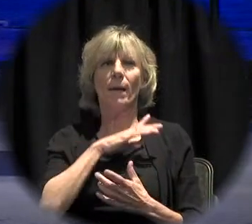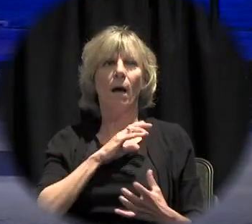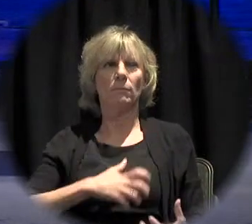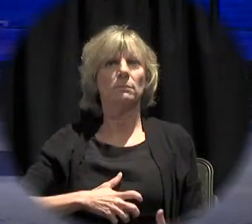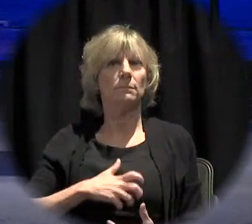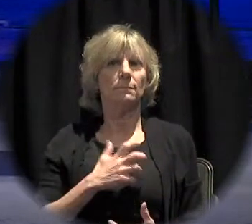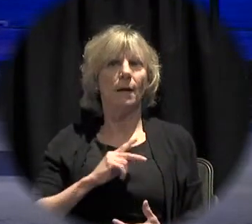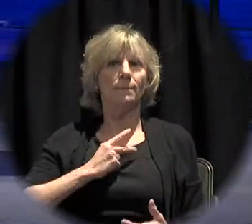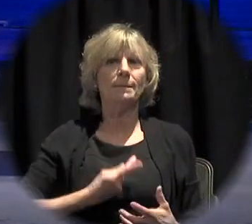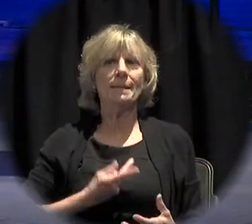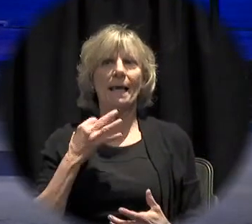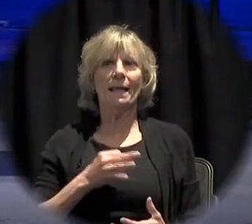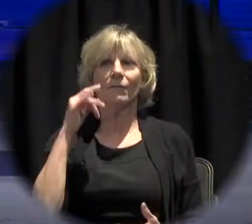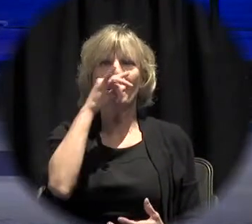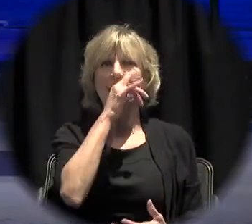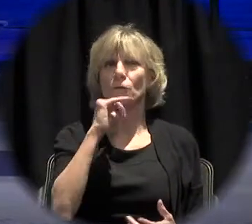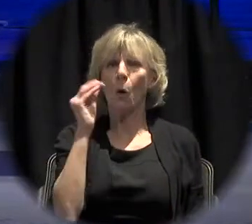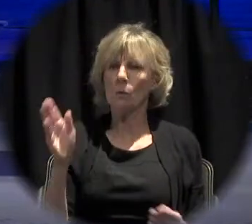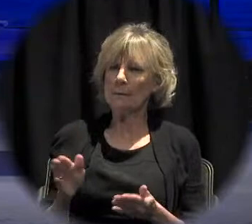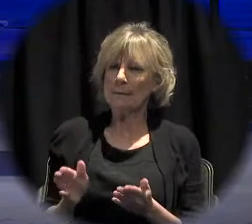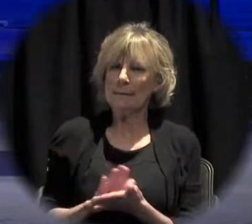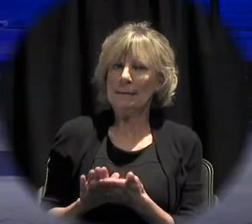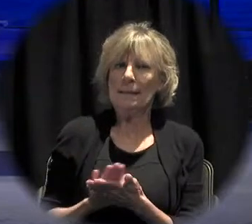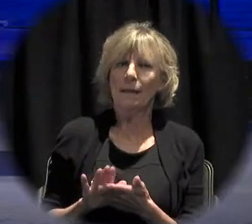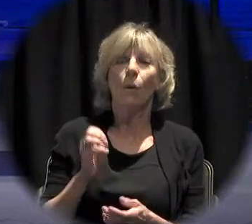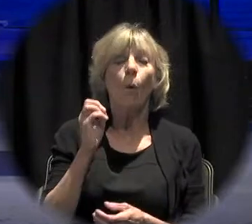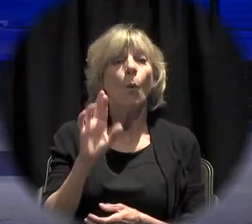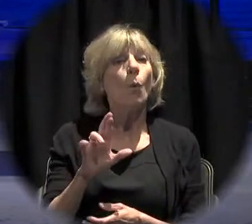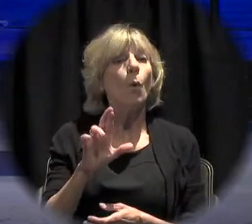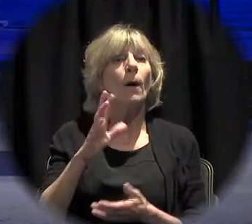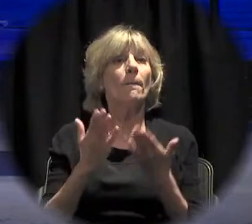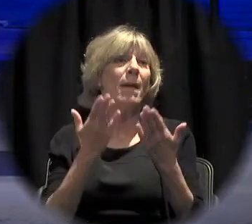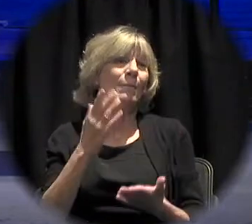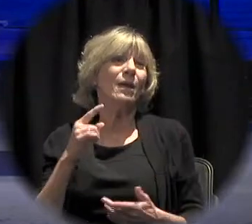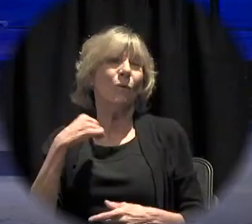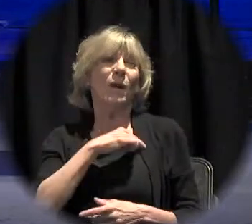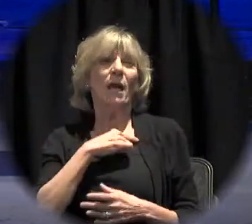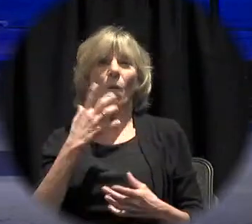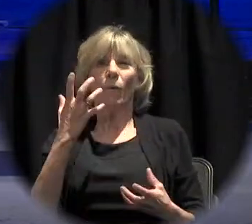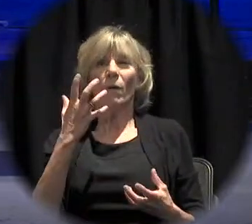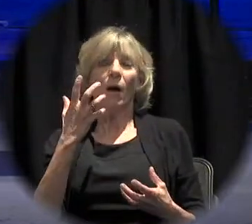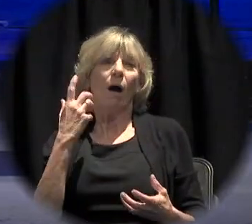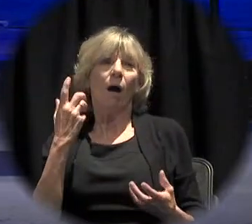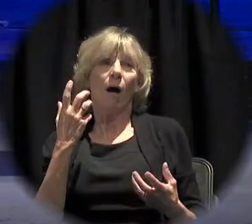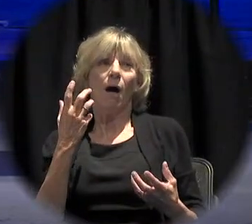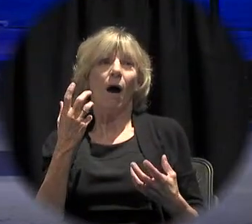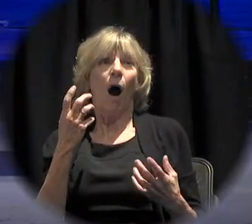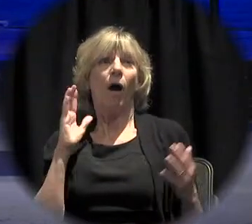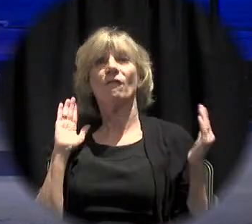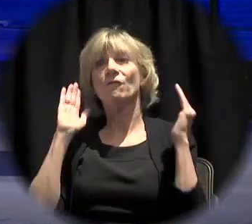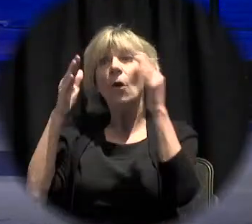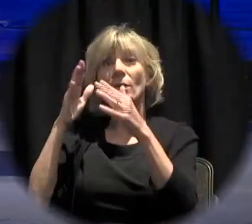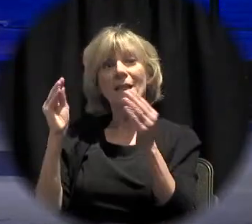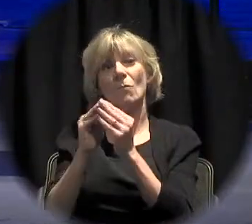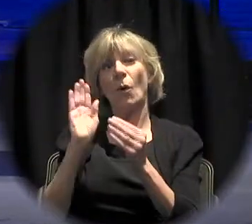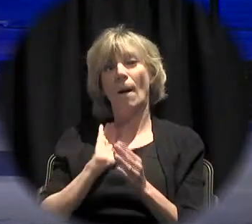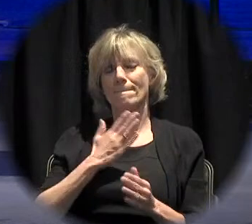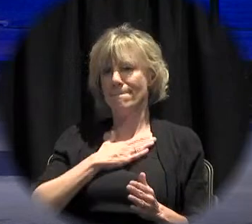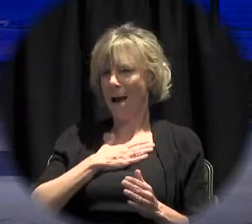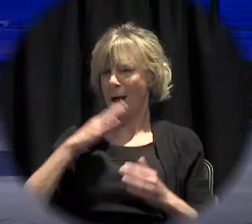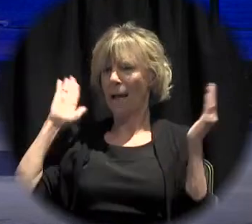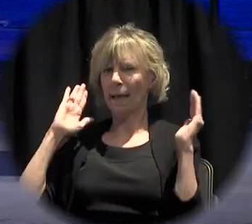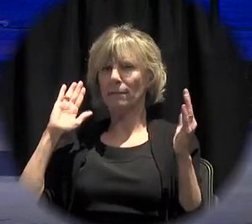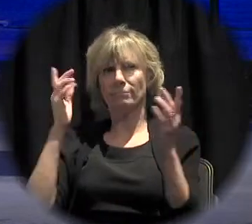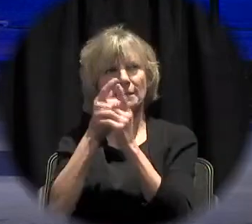when kids leave things out or don't clean up after themselves. Or maybe it's success, my success, which leads to too much time at the office. Or maybe we put high pressure